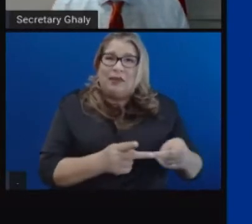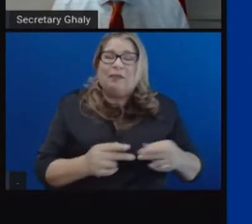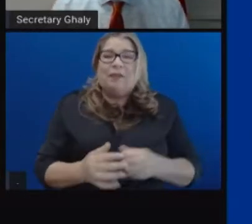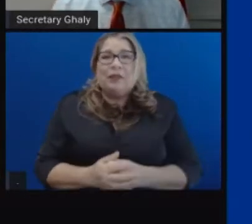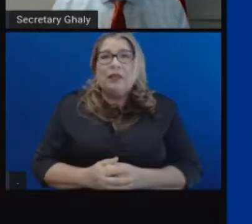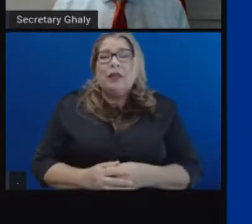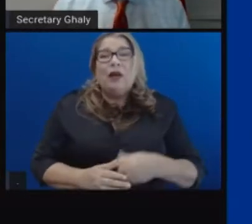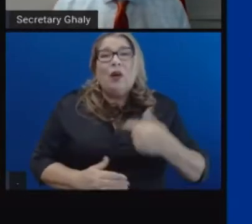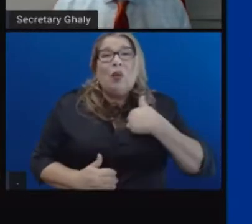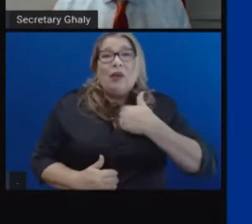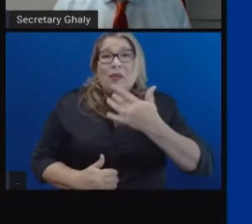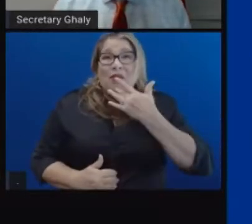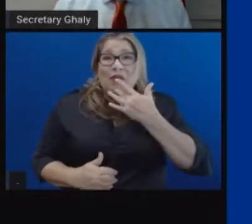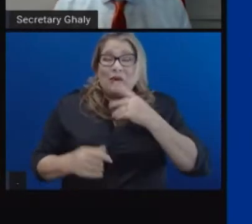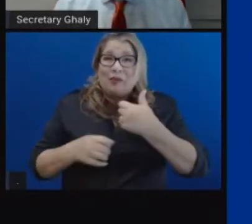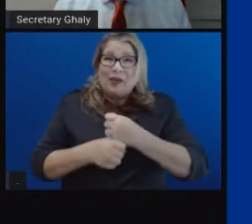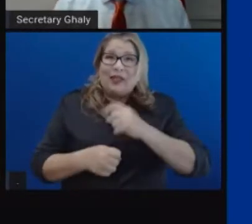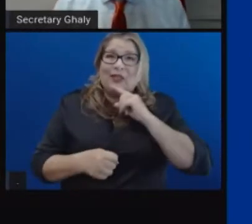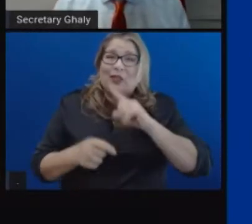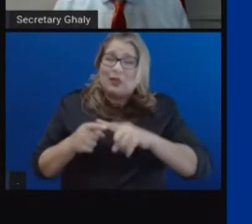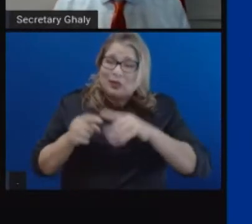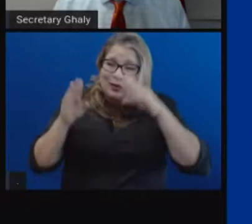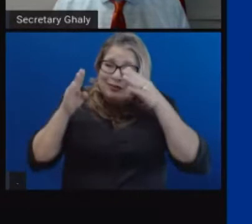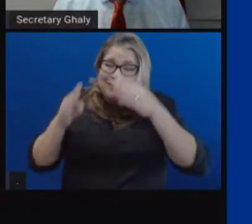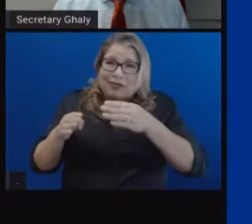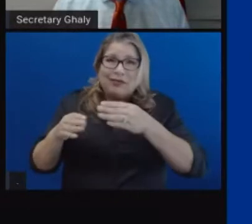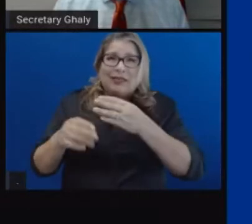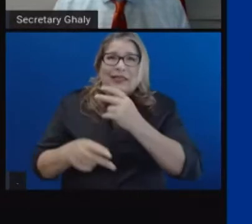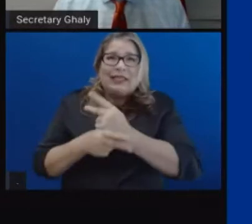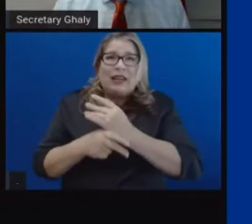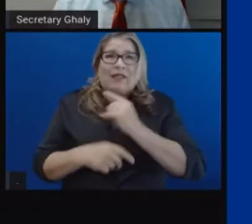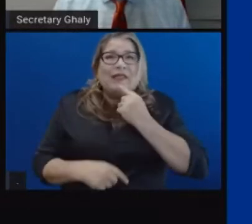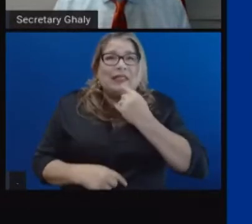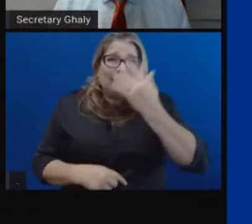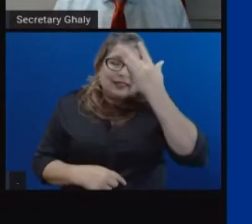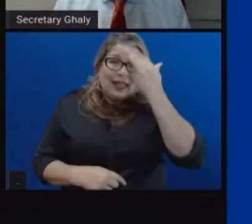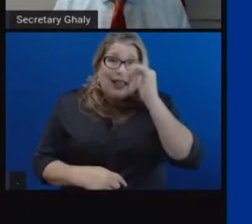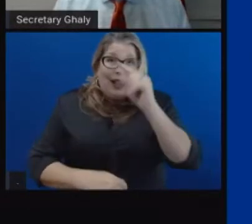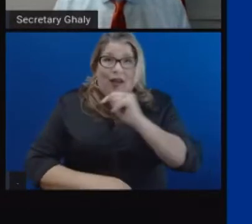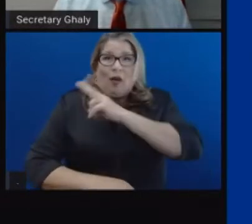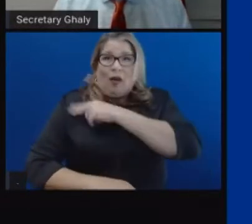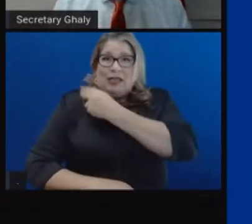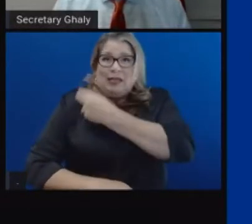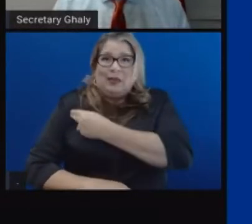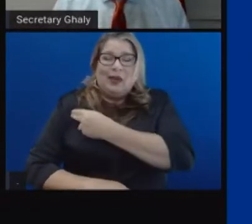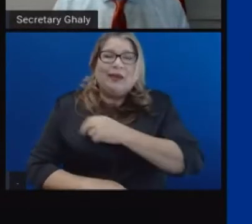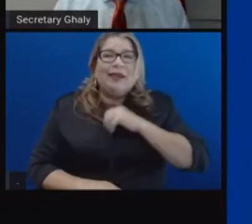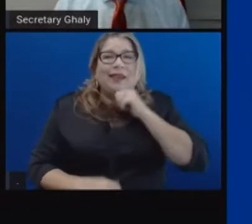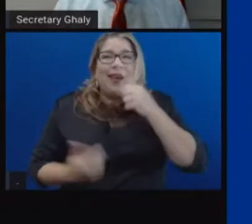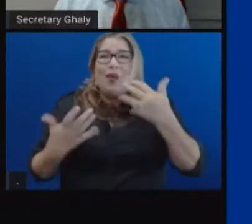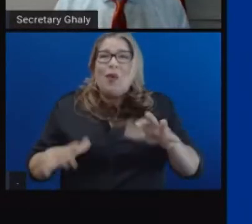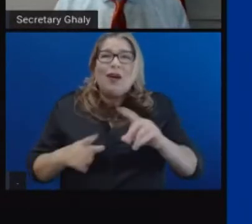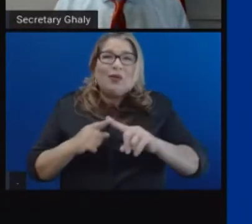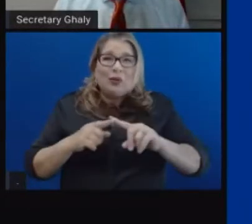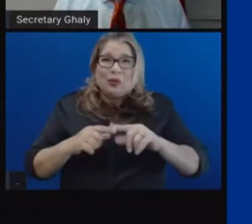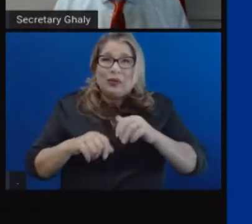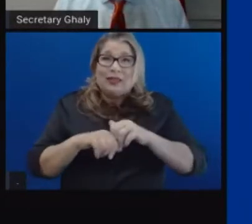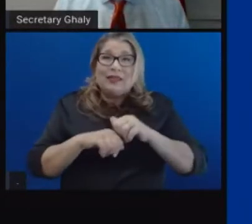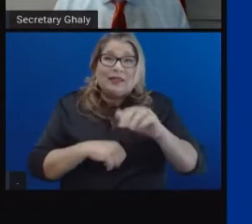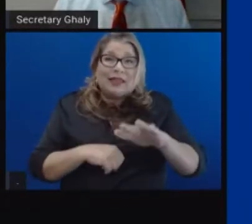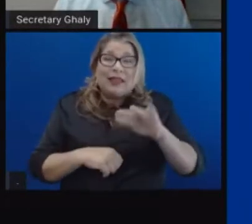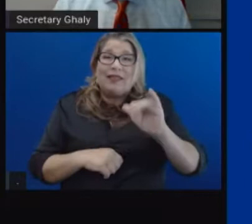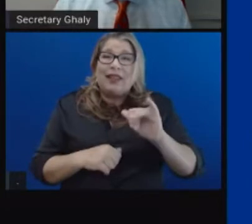a fairground or a non-health campus area. That's pretty clearly obvious why. The ability to have all the